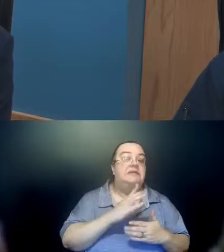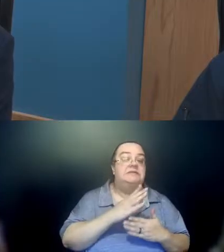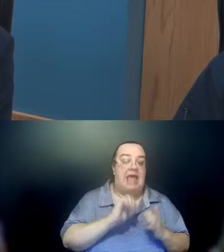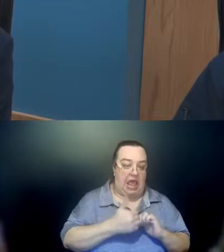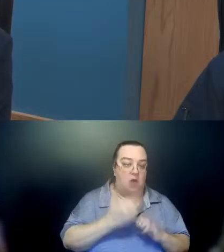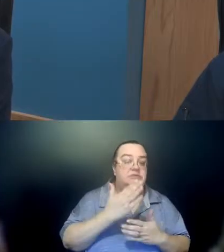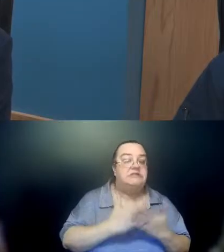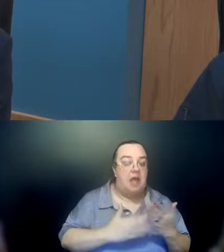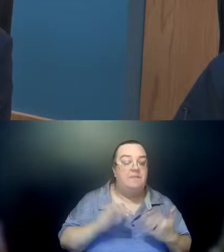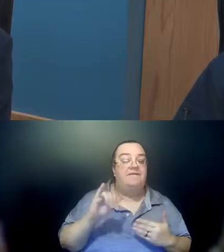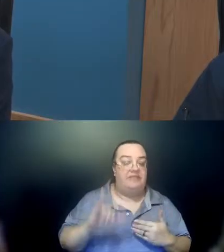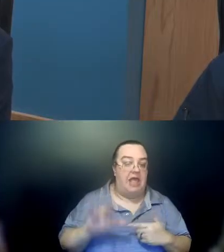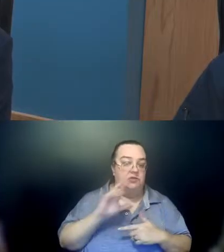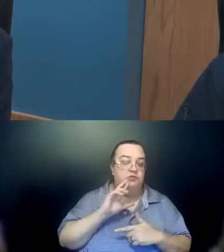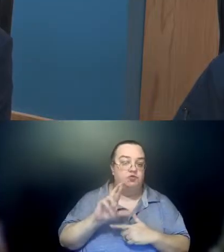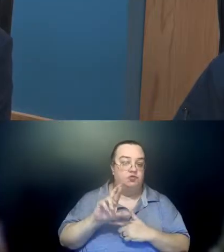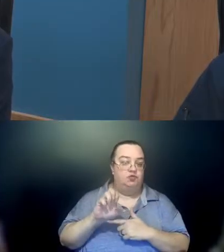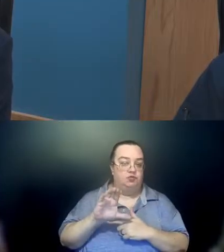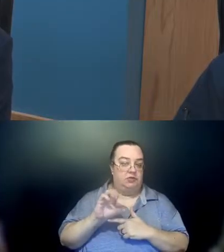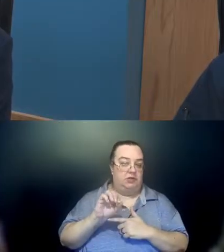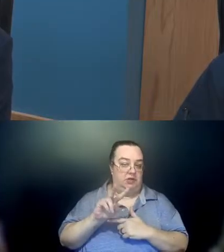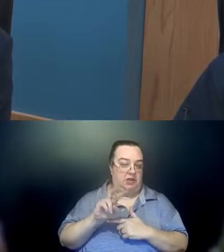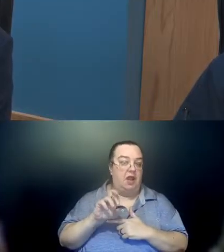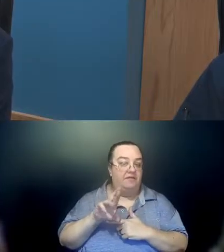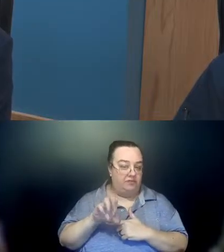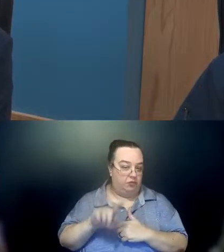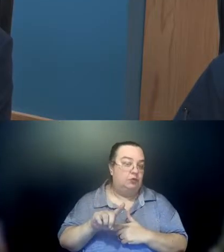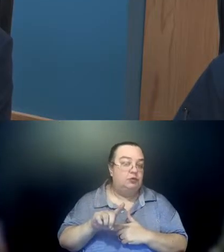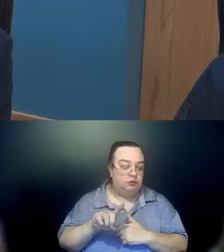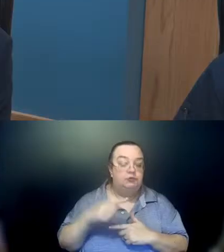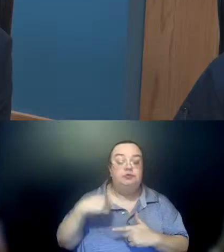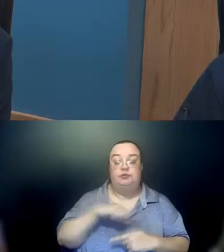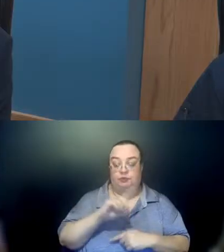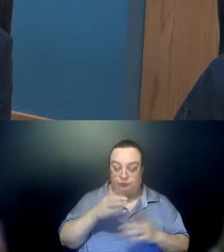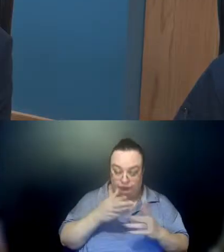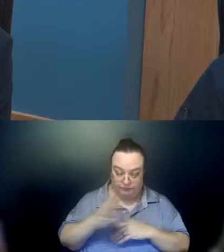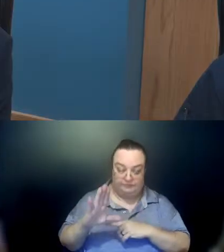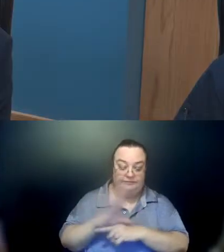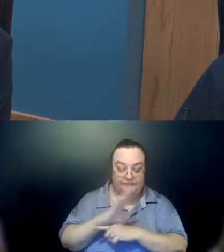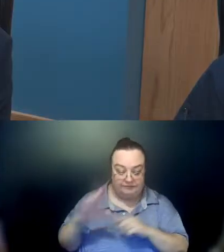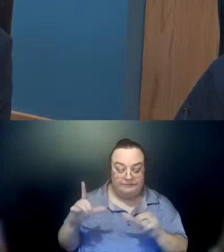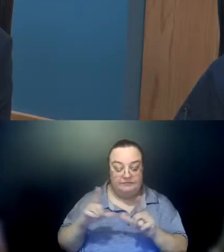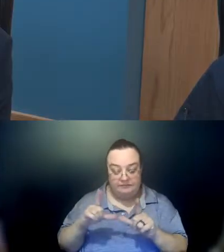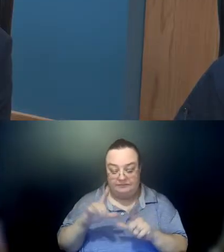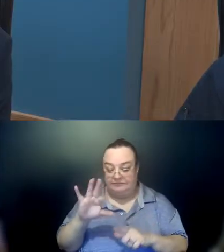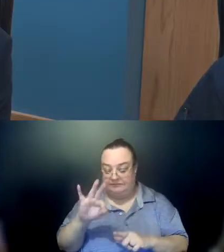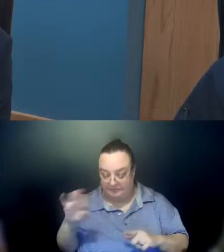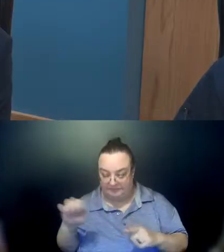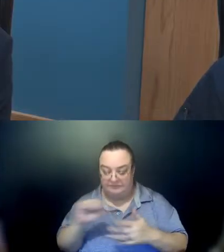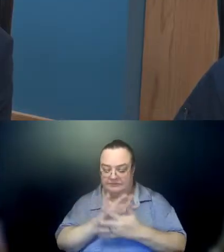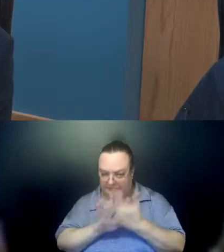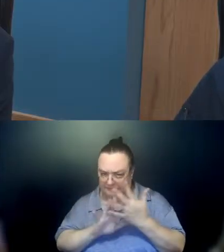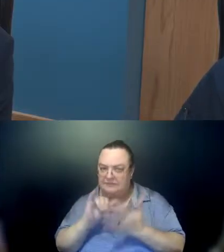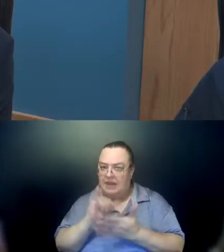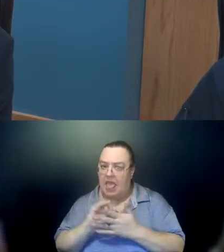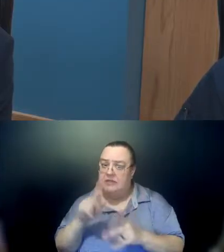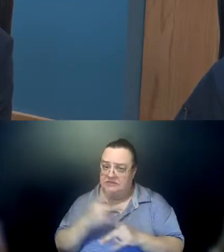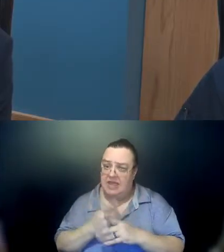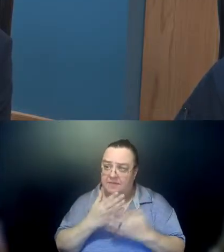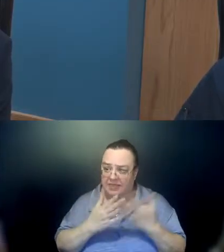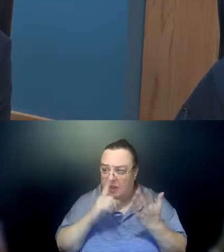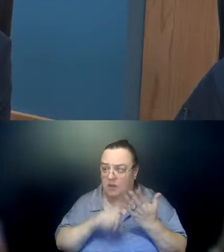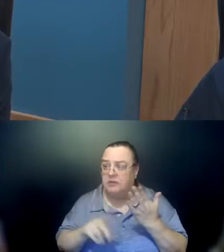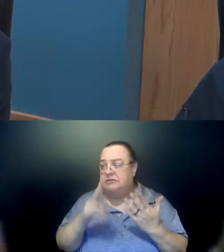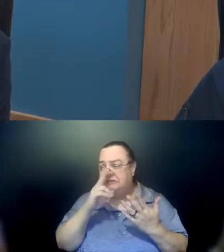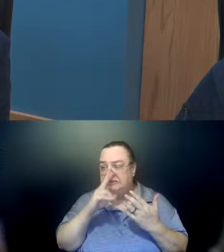recovered, that we are going through business license fees and things like that to make sure that they're not just sitting